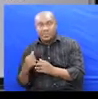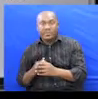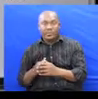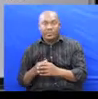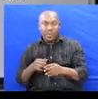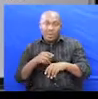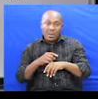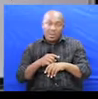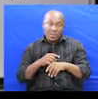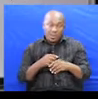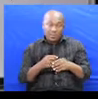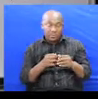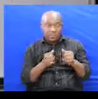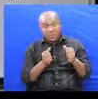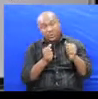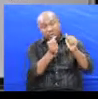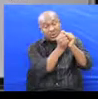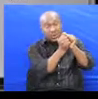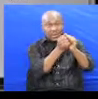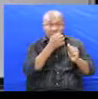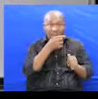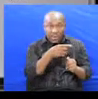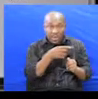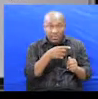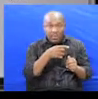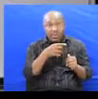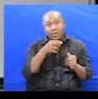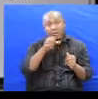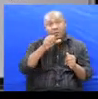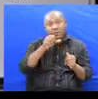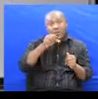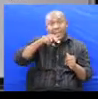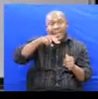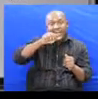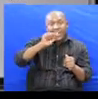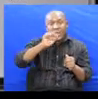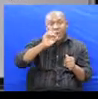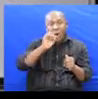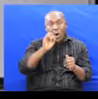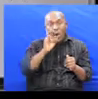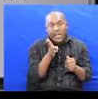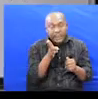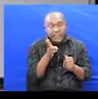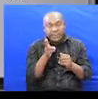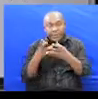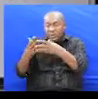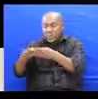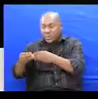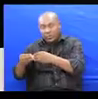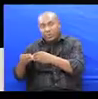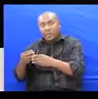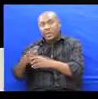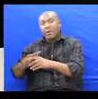10 gram of a solute sodium hydroxide, dissolving it into 400 centimeter